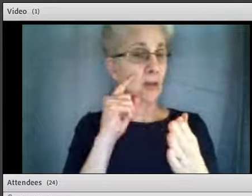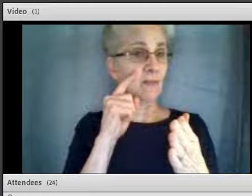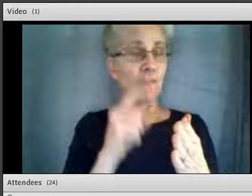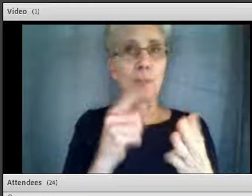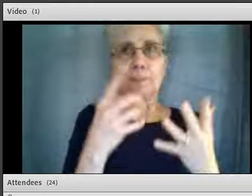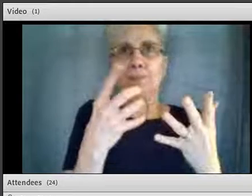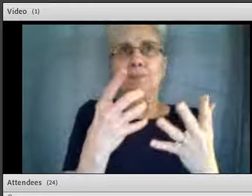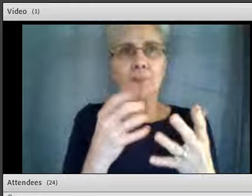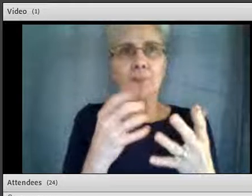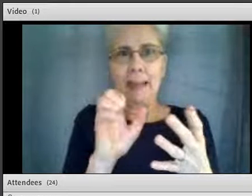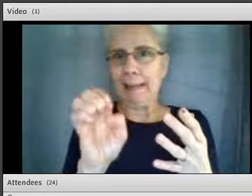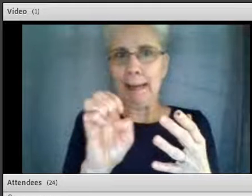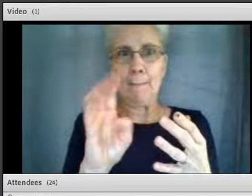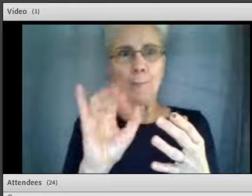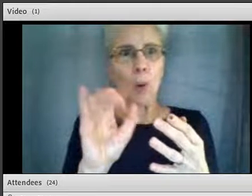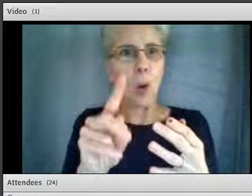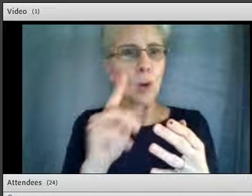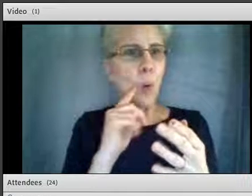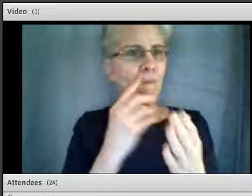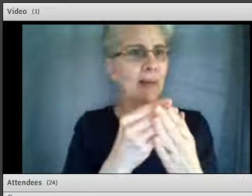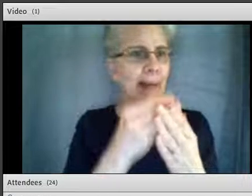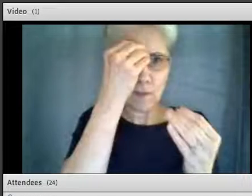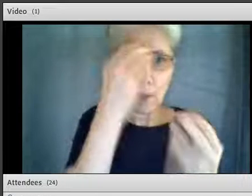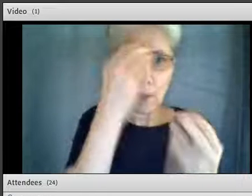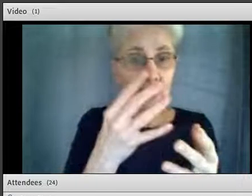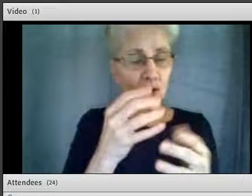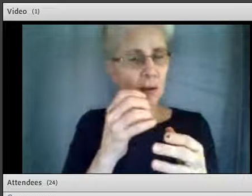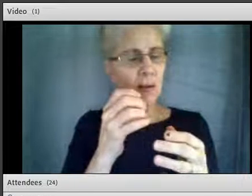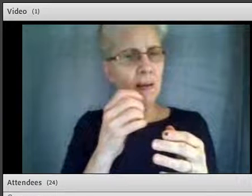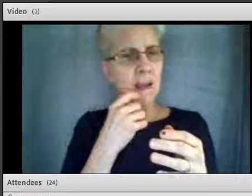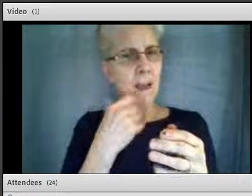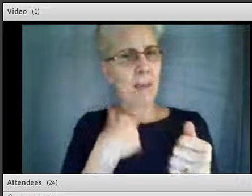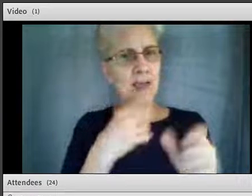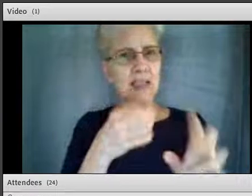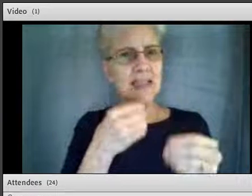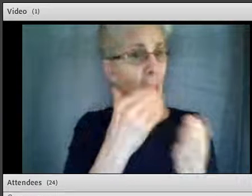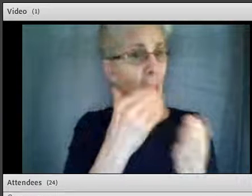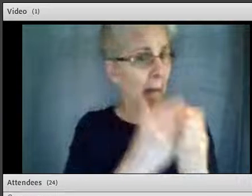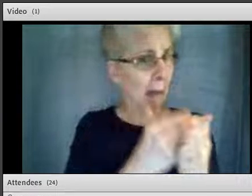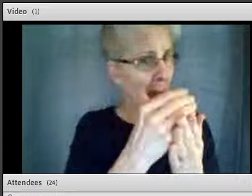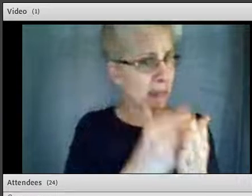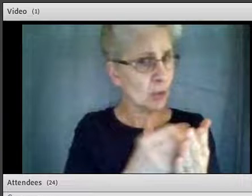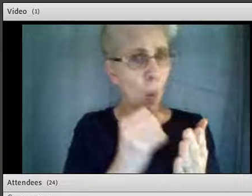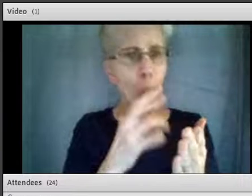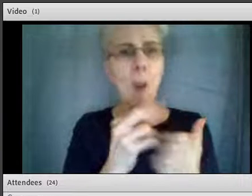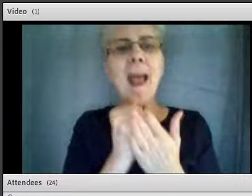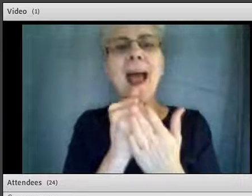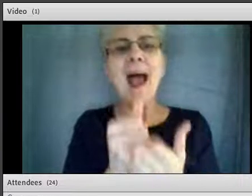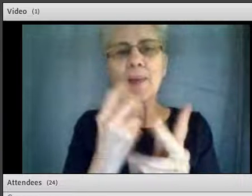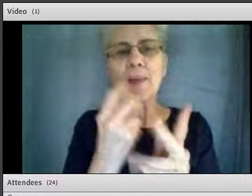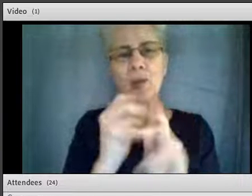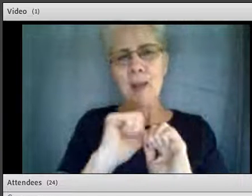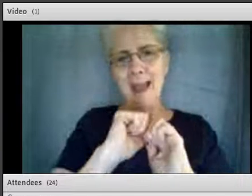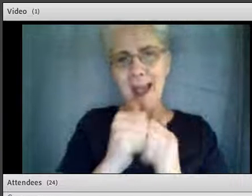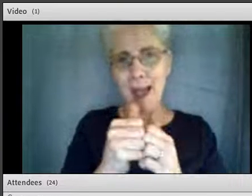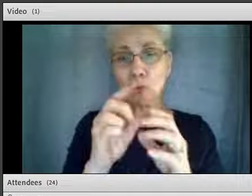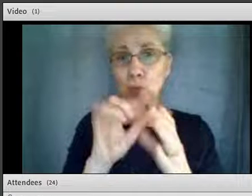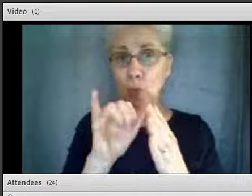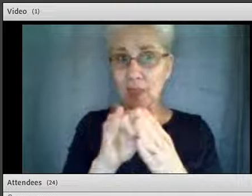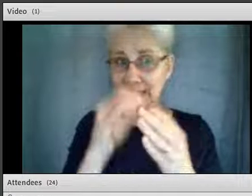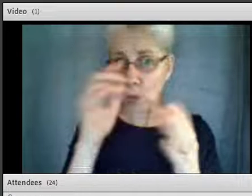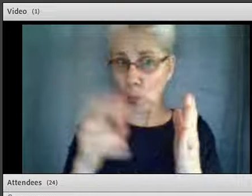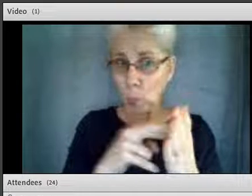financial information, am I just trying to give them a list of stuff? Am I trying to help them figure out how to do this kind of research? Am I doing financial